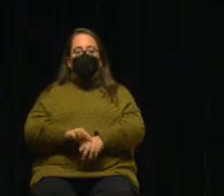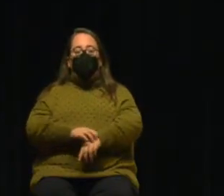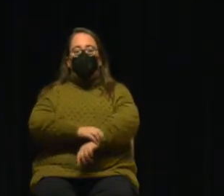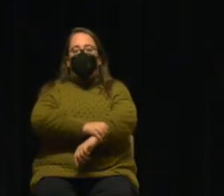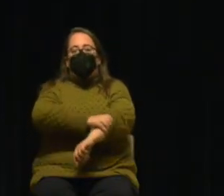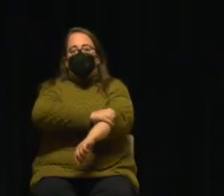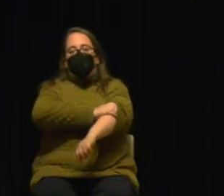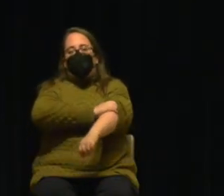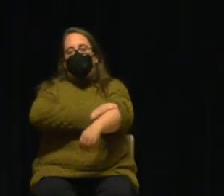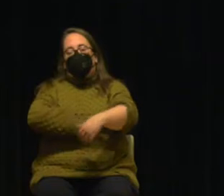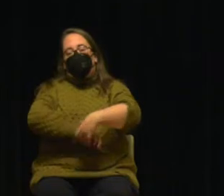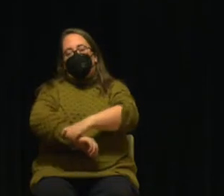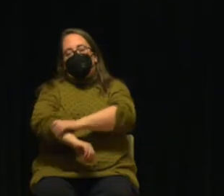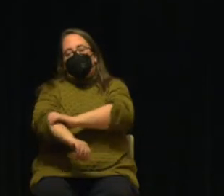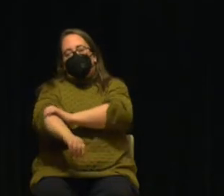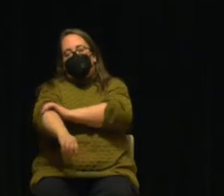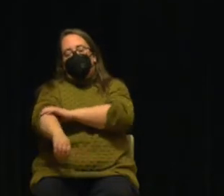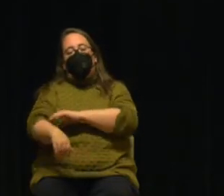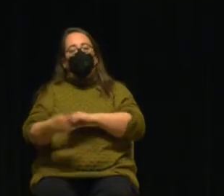the earliest